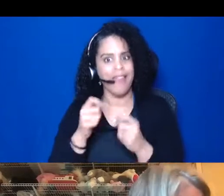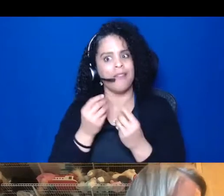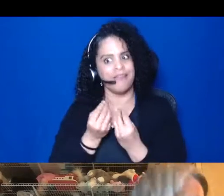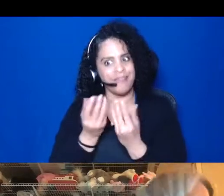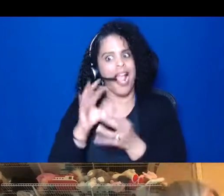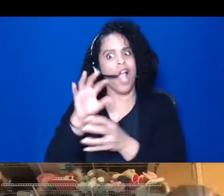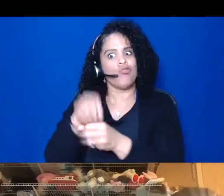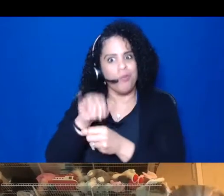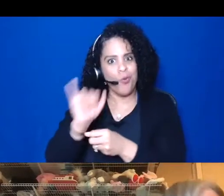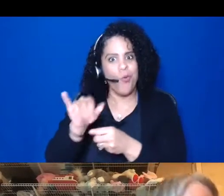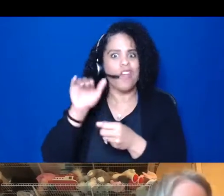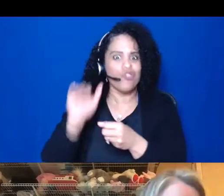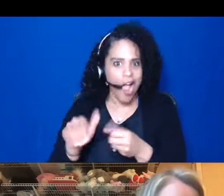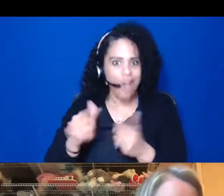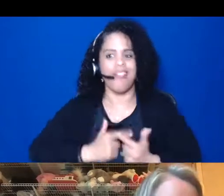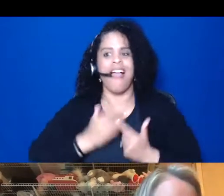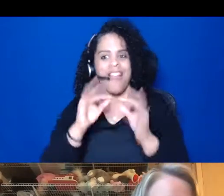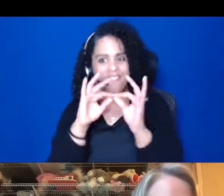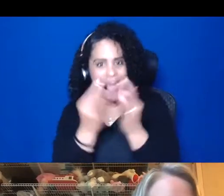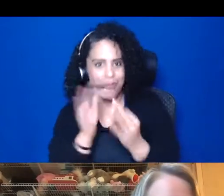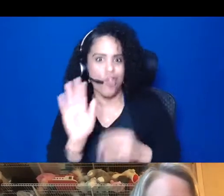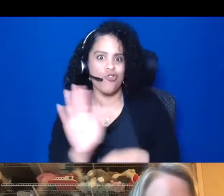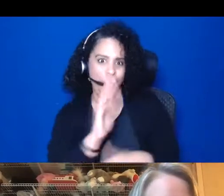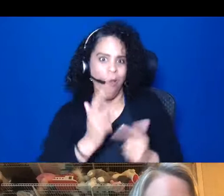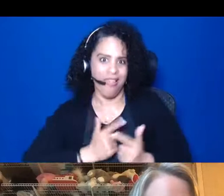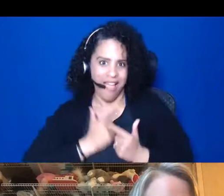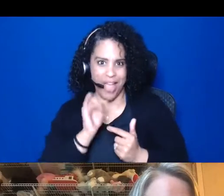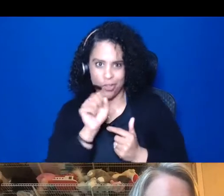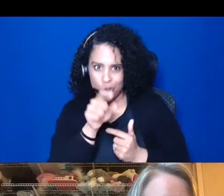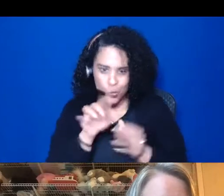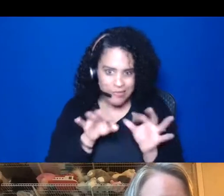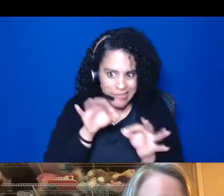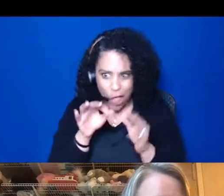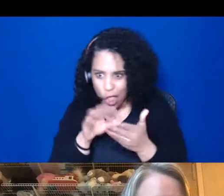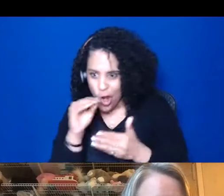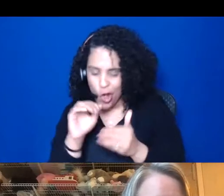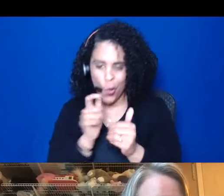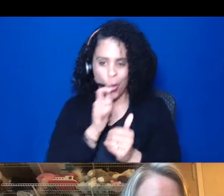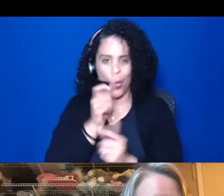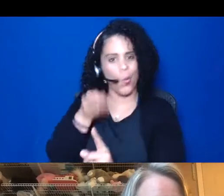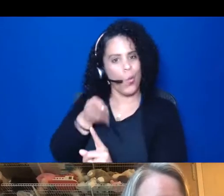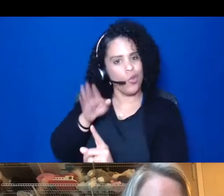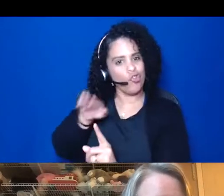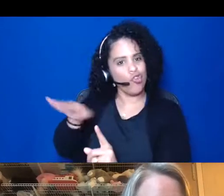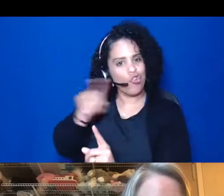child's life and to a family's life as you all learn more about who your children are as they